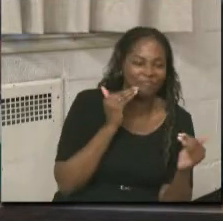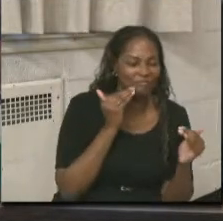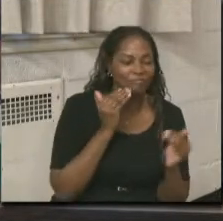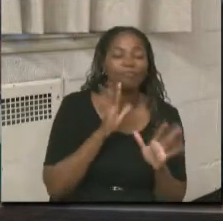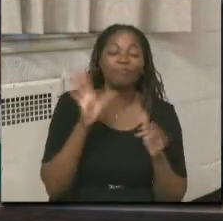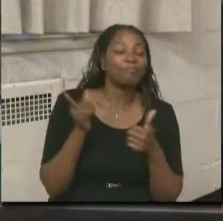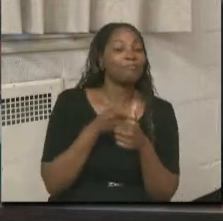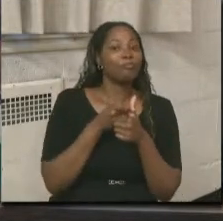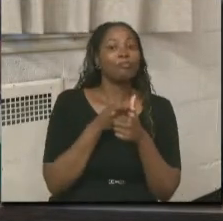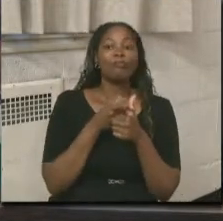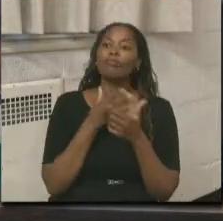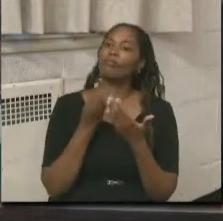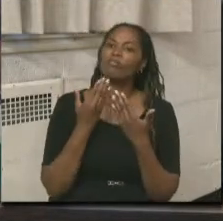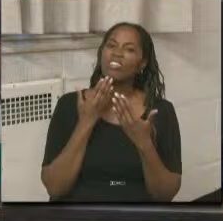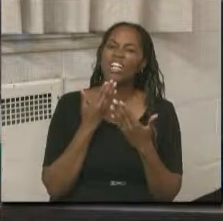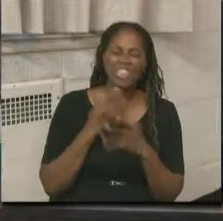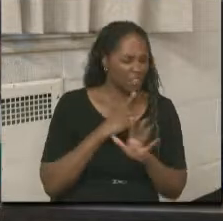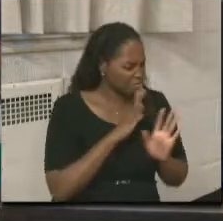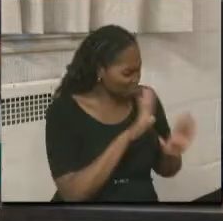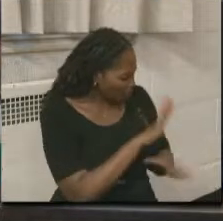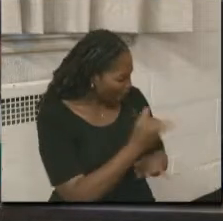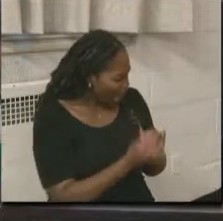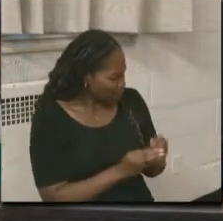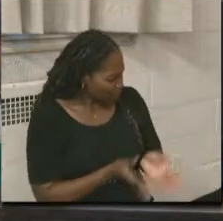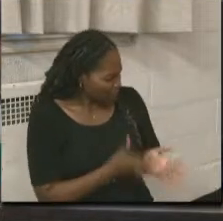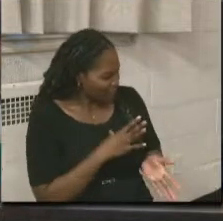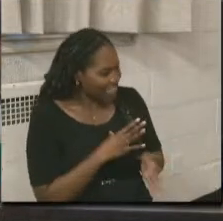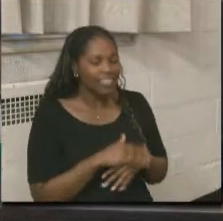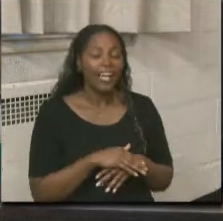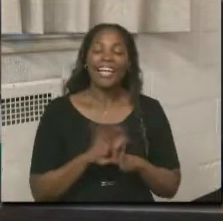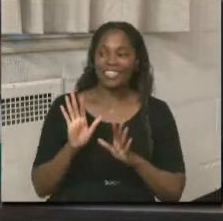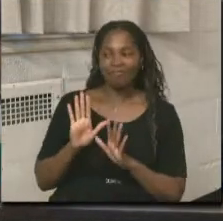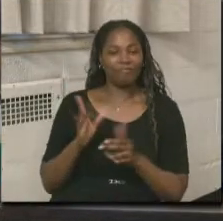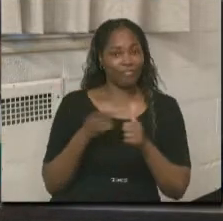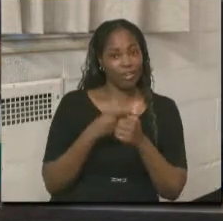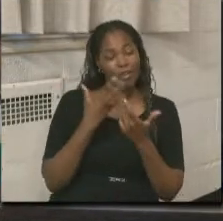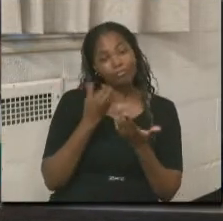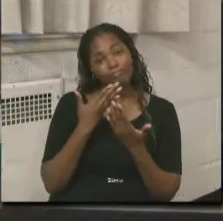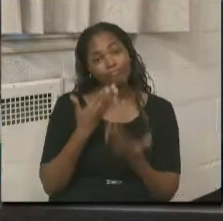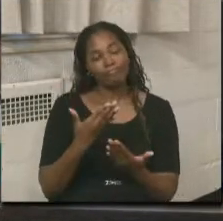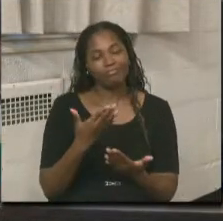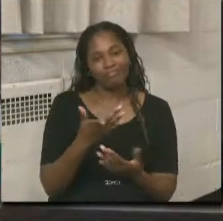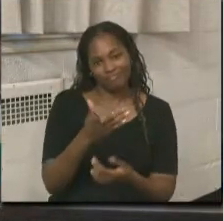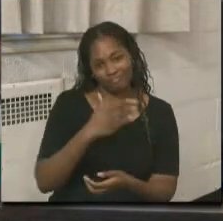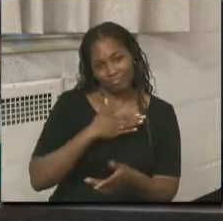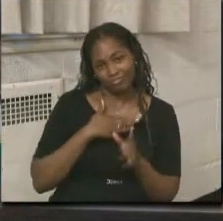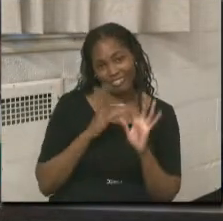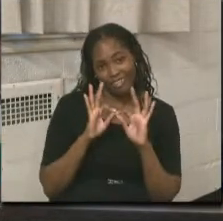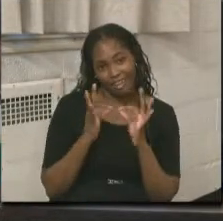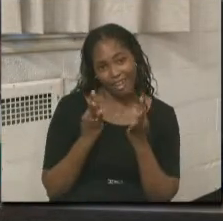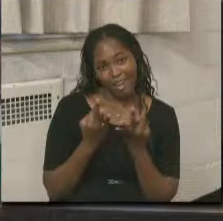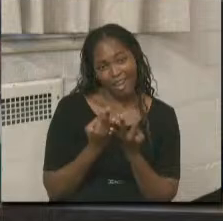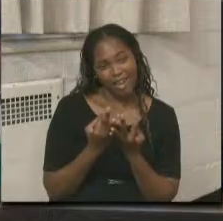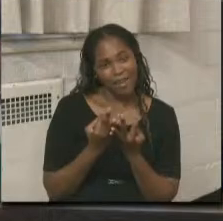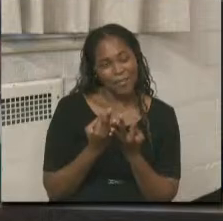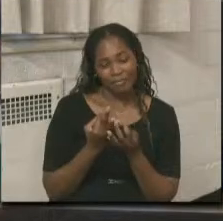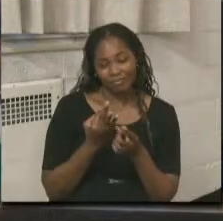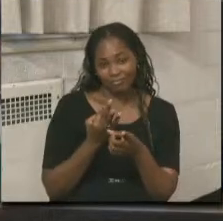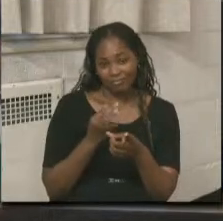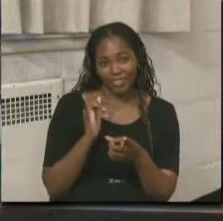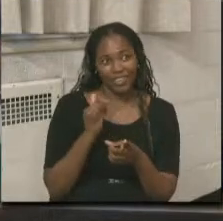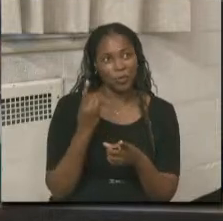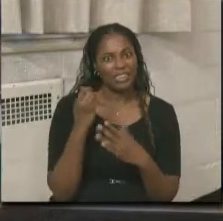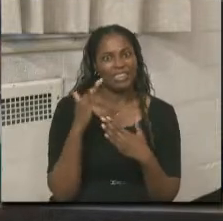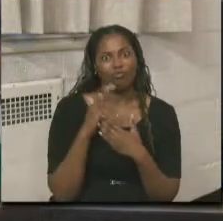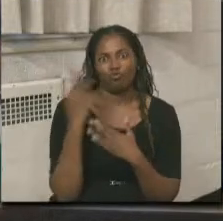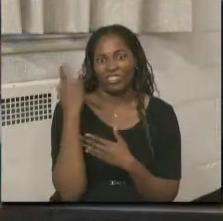to thank It's your last meeting. my family. My family is one of the biggest reasons why I'm here. I mean, they